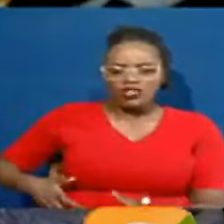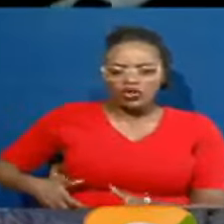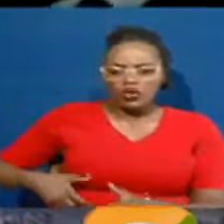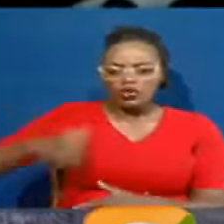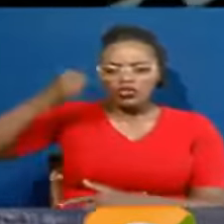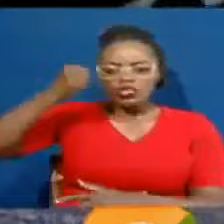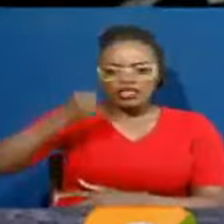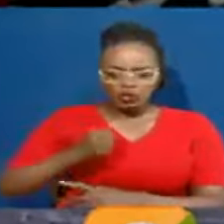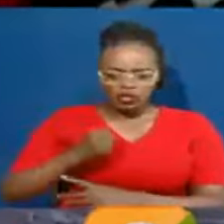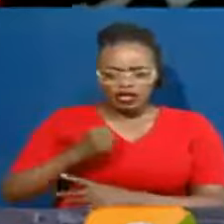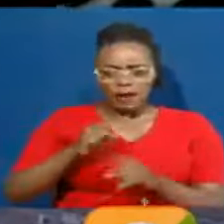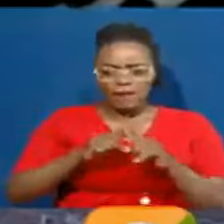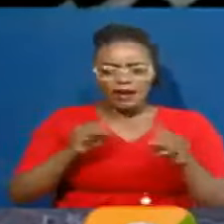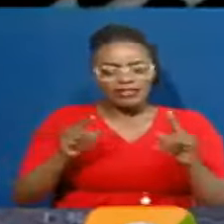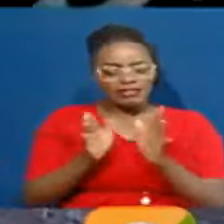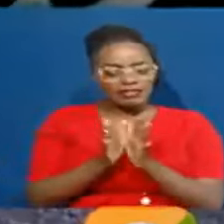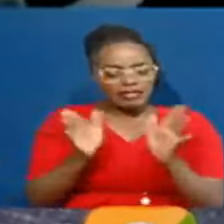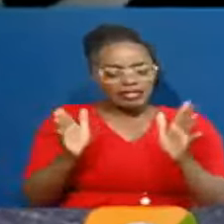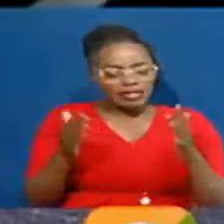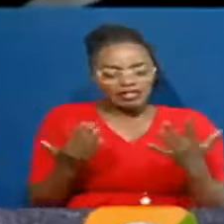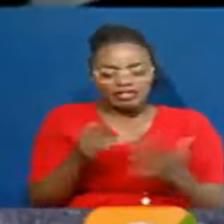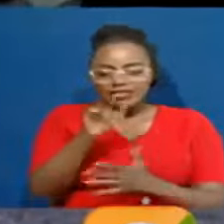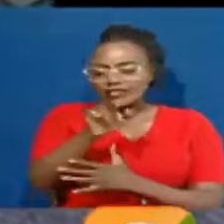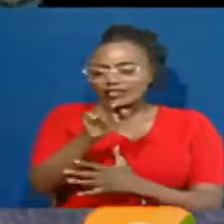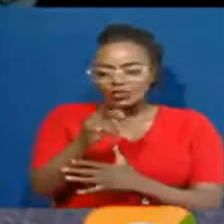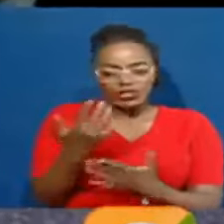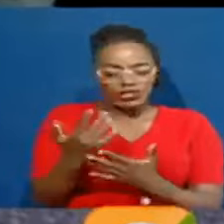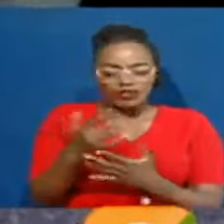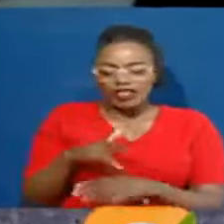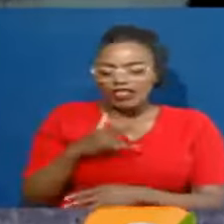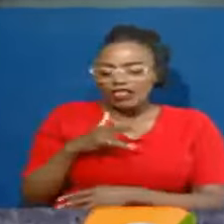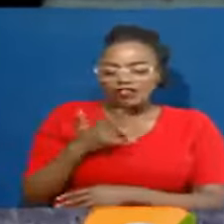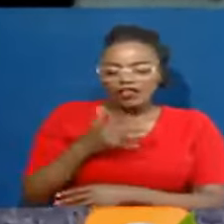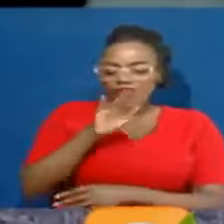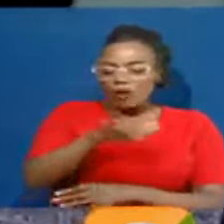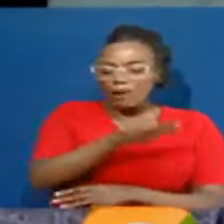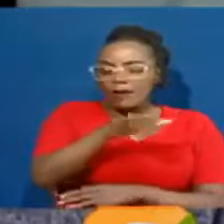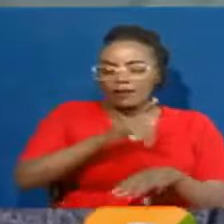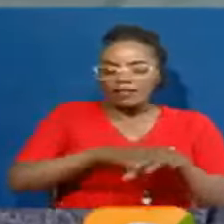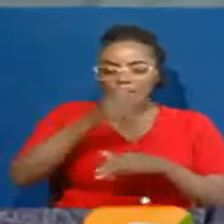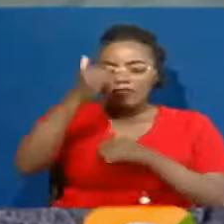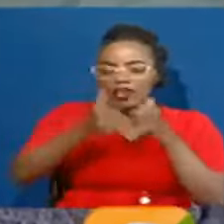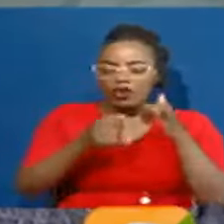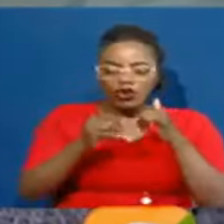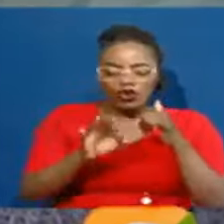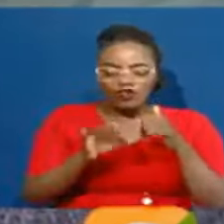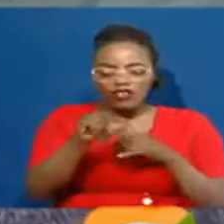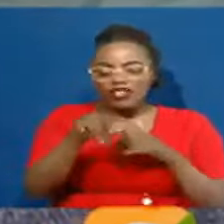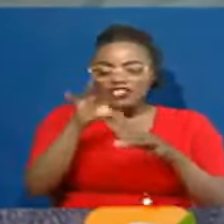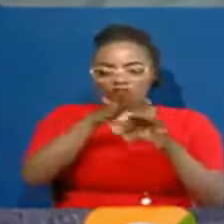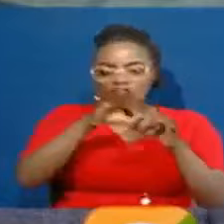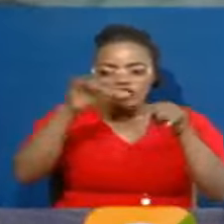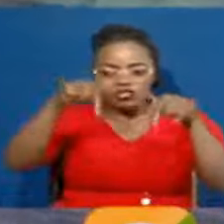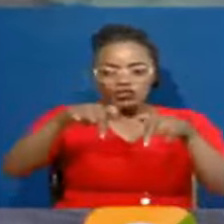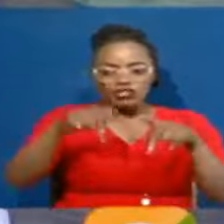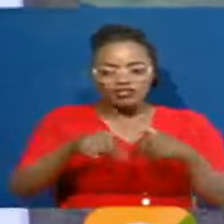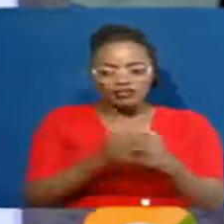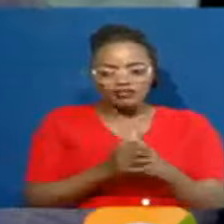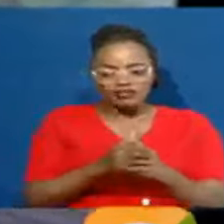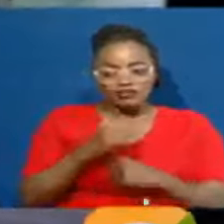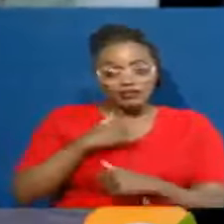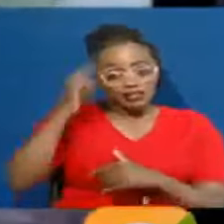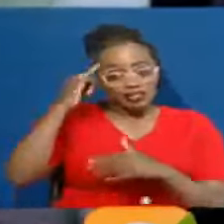Gatundu South. But generally, what was the mood of the House as the conclusion of the voting today? Well, I